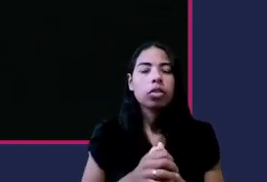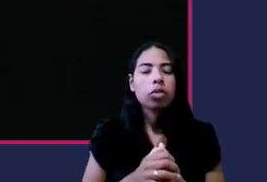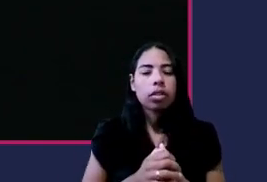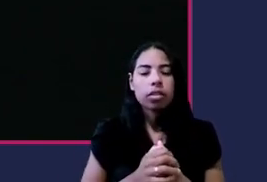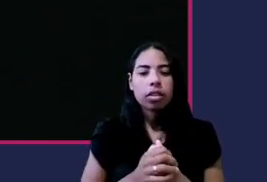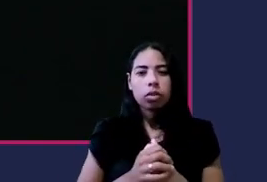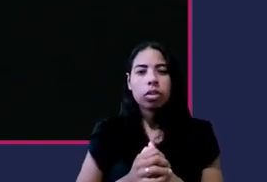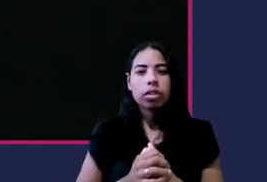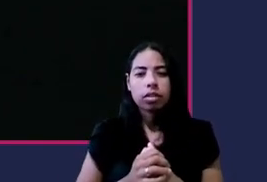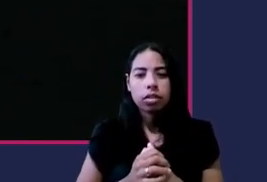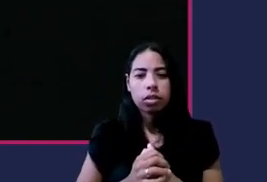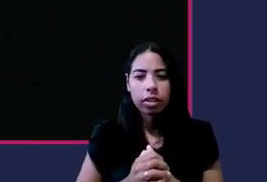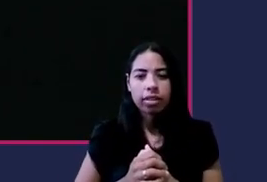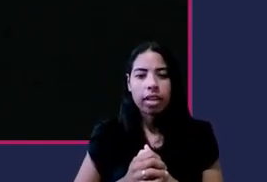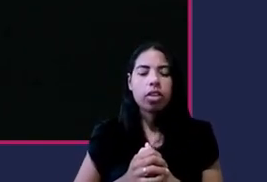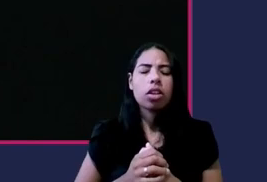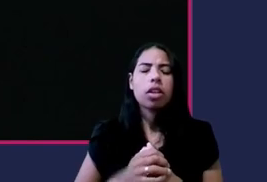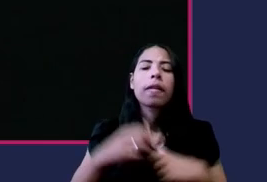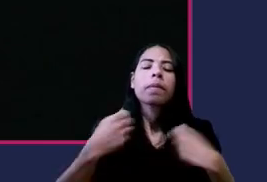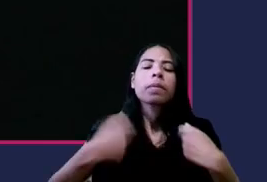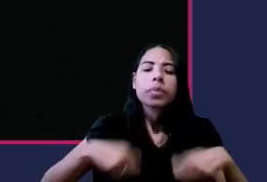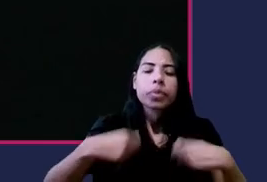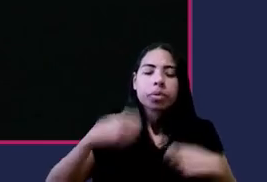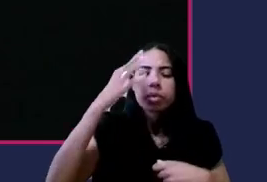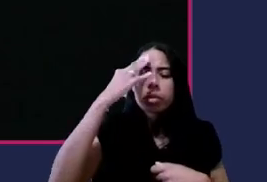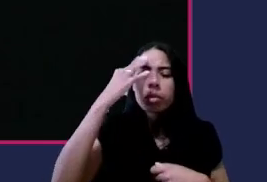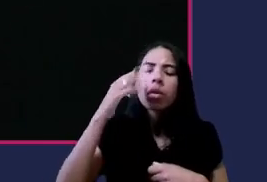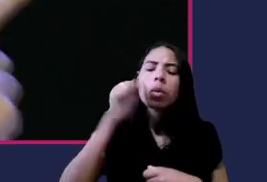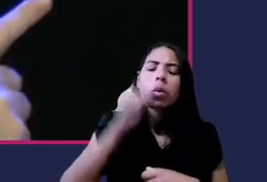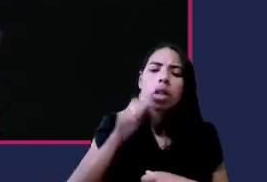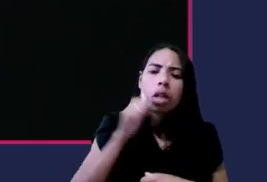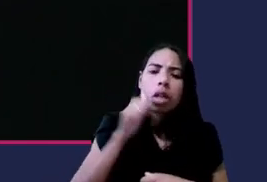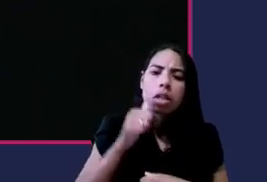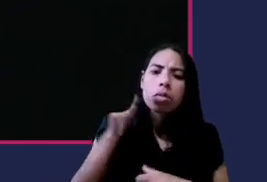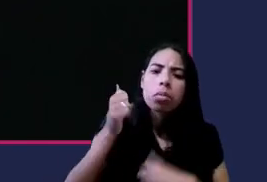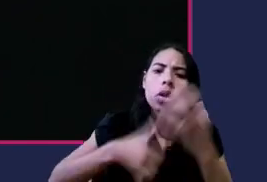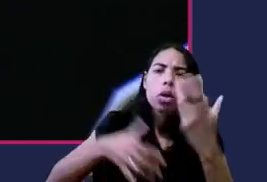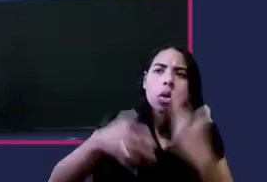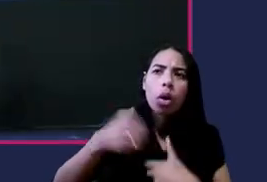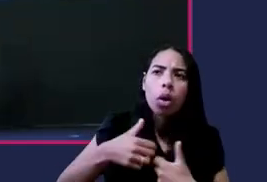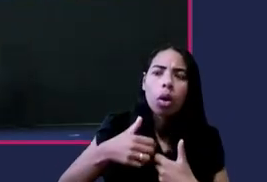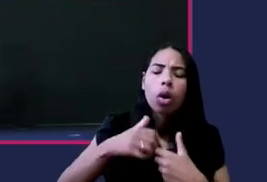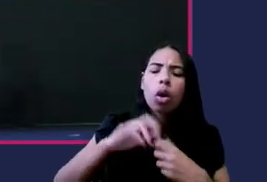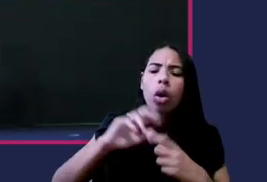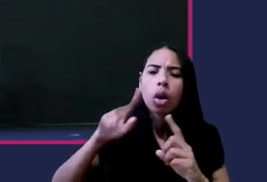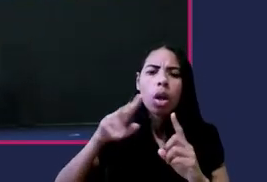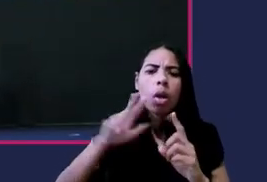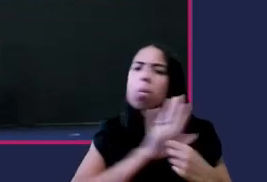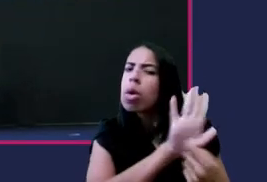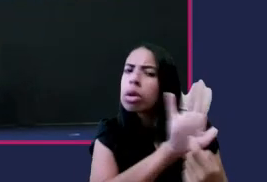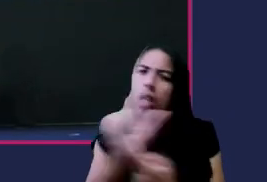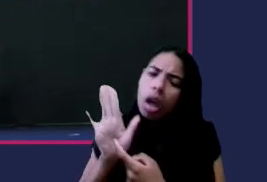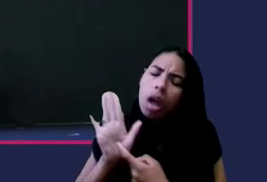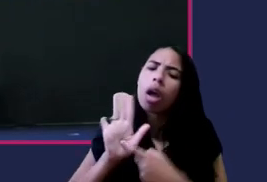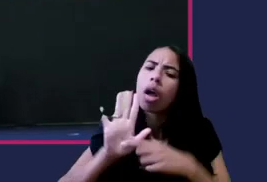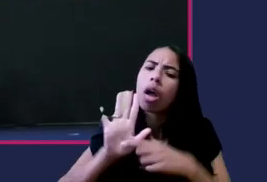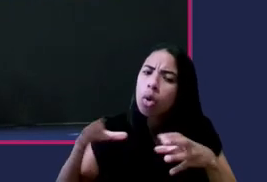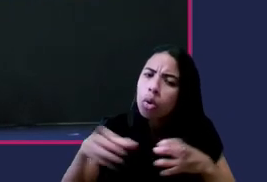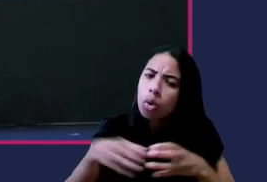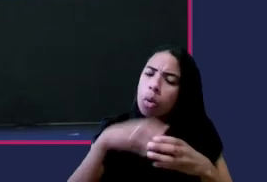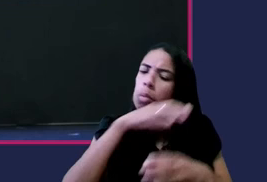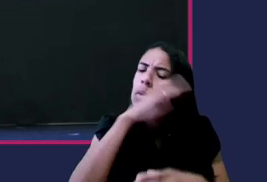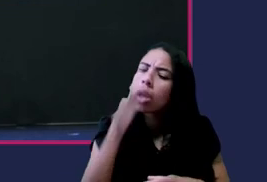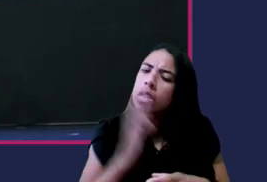diseases inside that they need to treat. So, since you have stated, as you have stated, the goal is